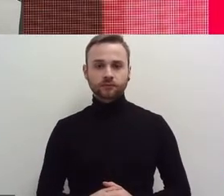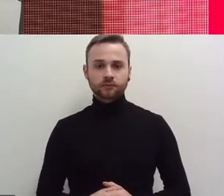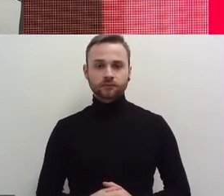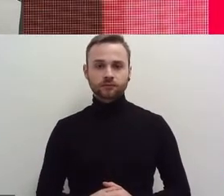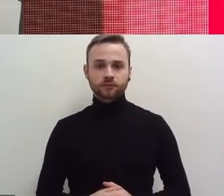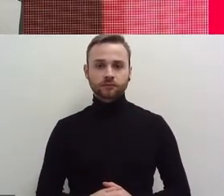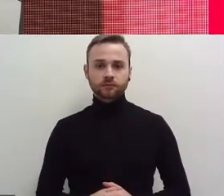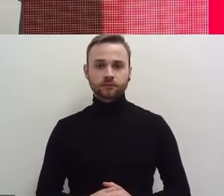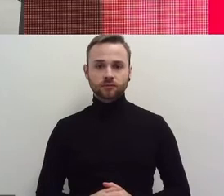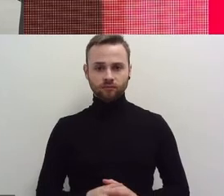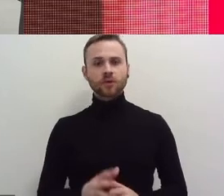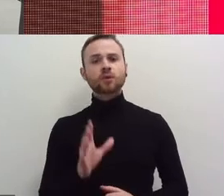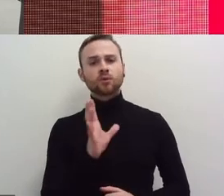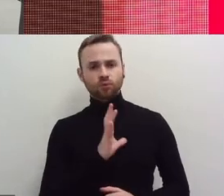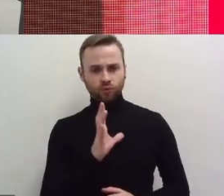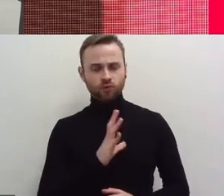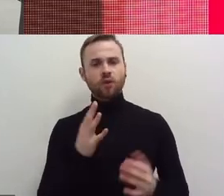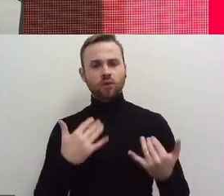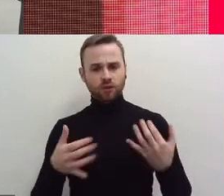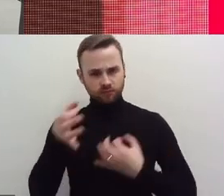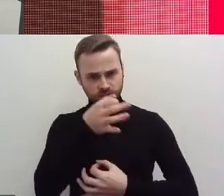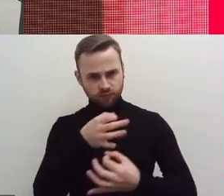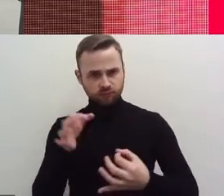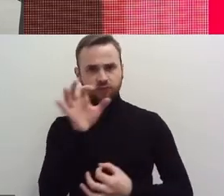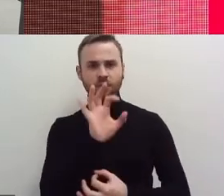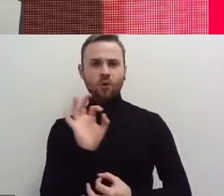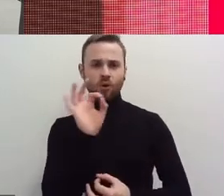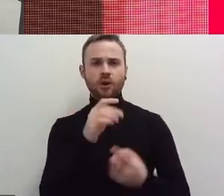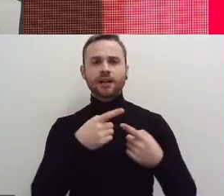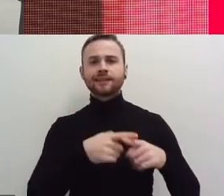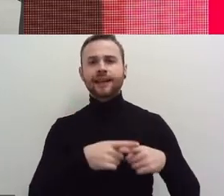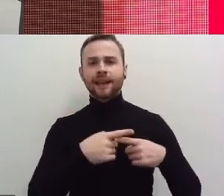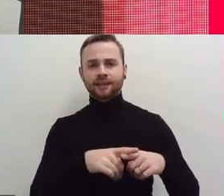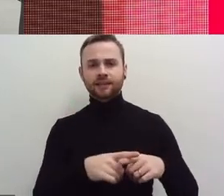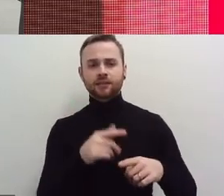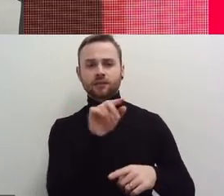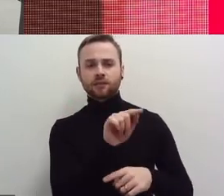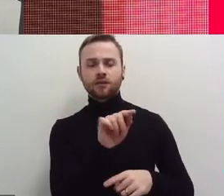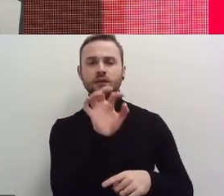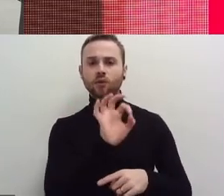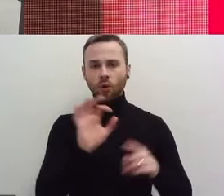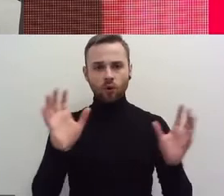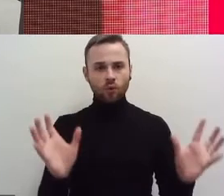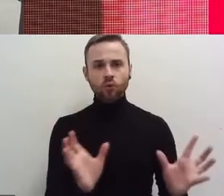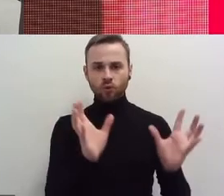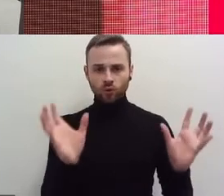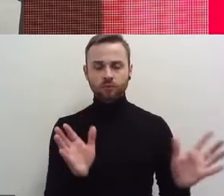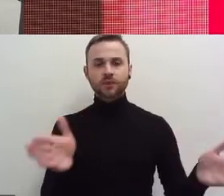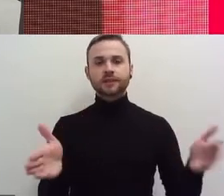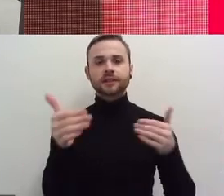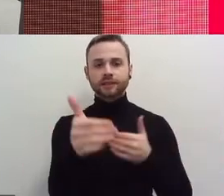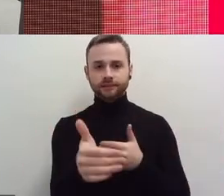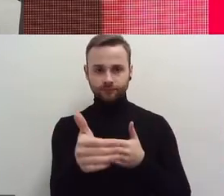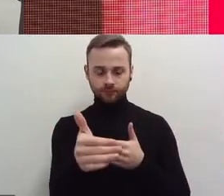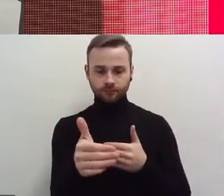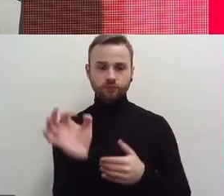technical side of, let's say, the schooling system that and the grading, now we are going closer towards, I